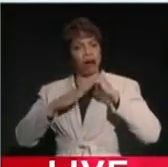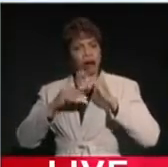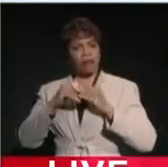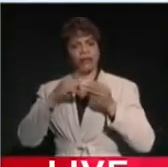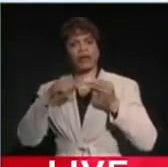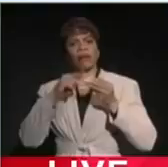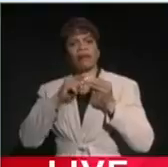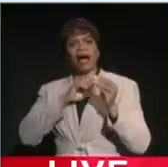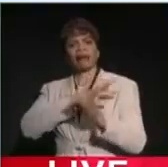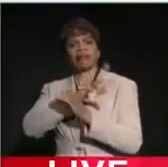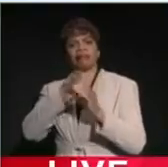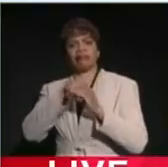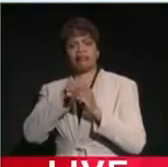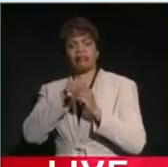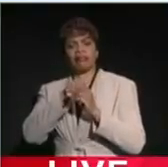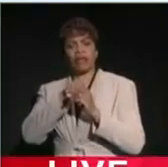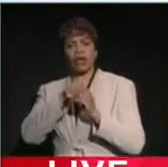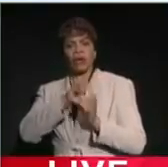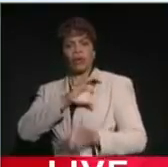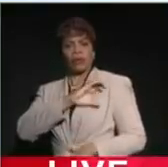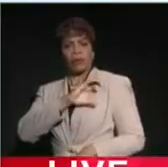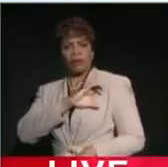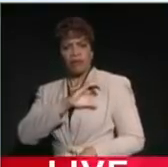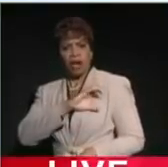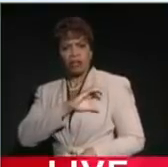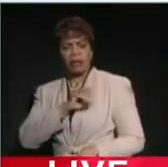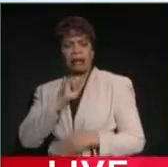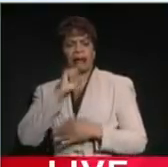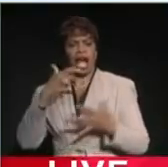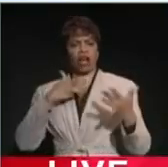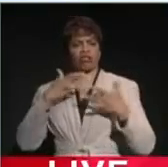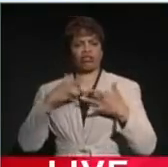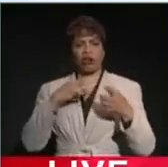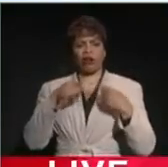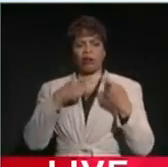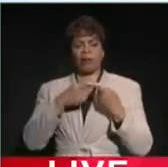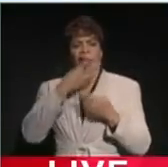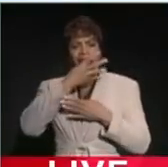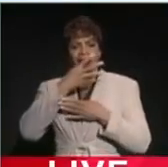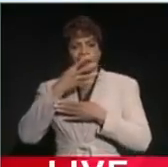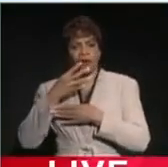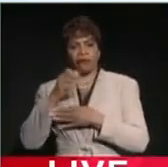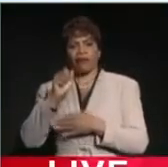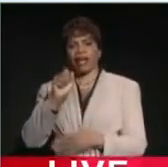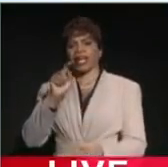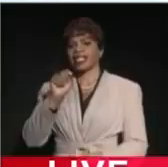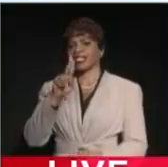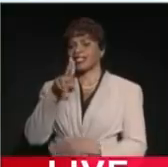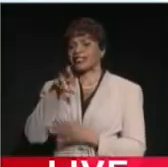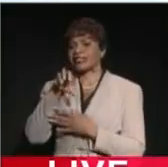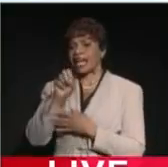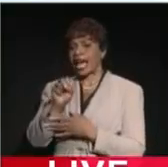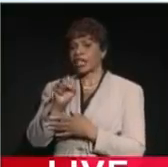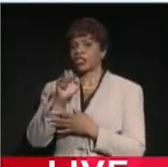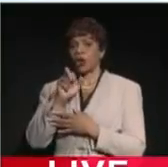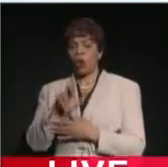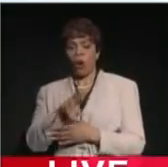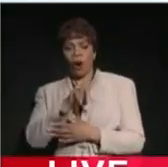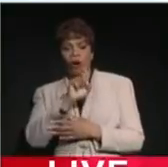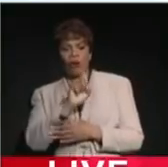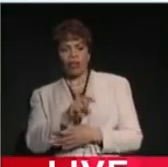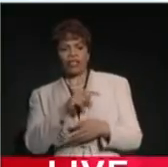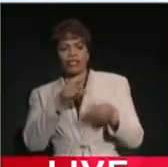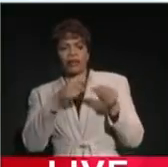about engaging with law enforcement and they're not worried about their immigration status, without question, you have a safer environment. You have